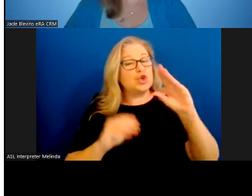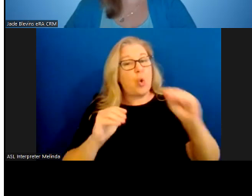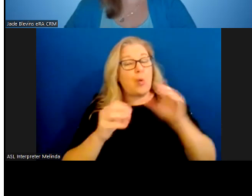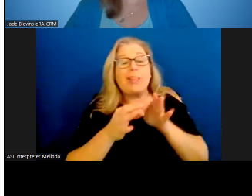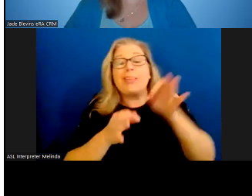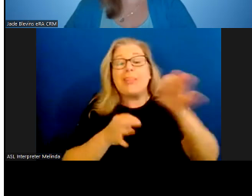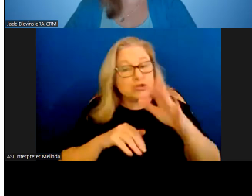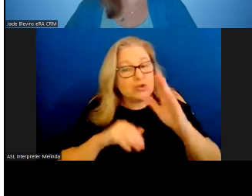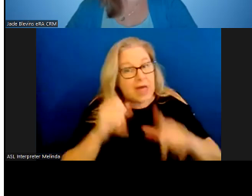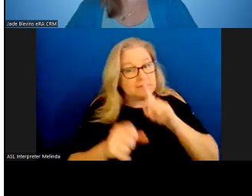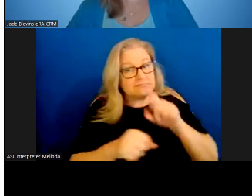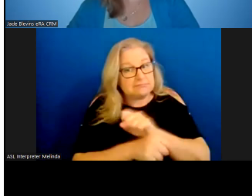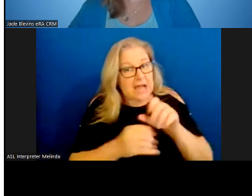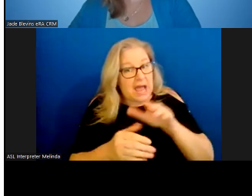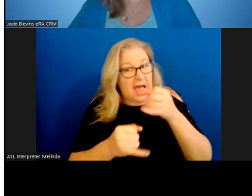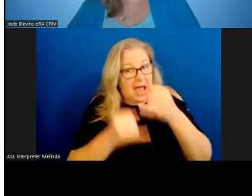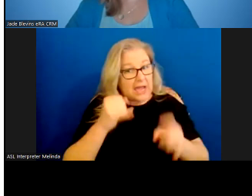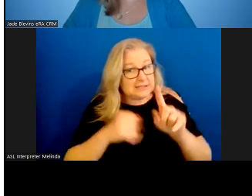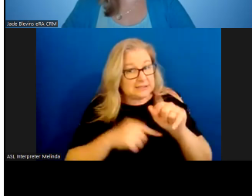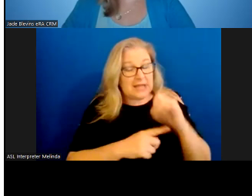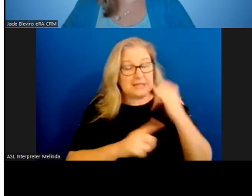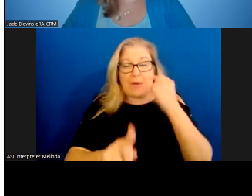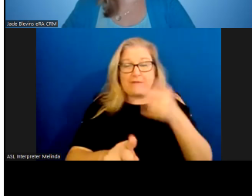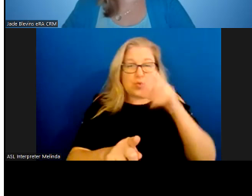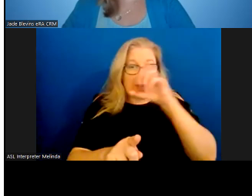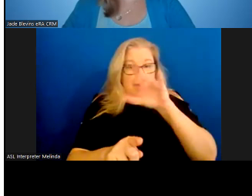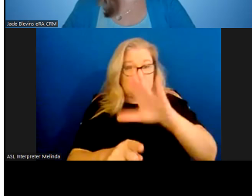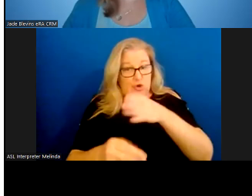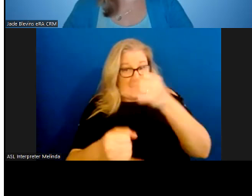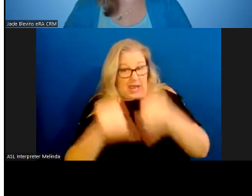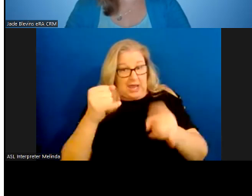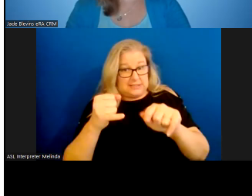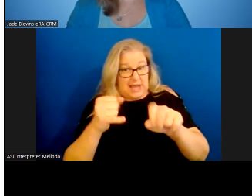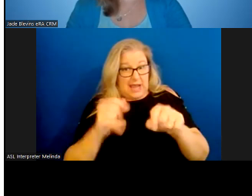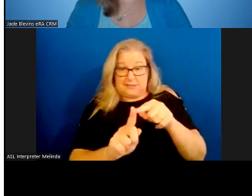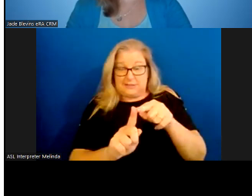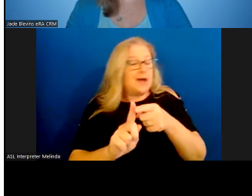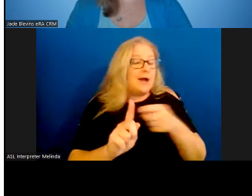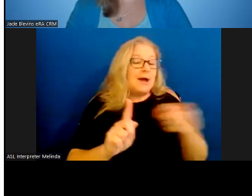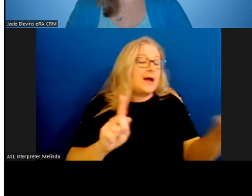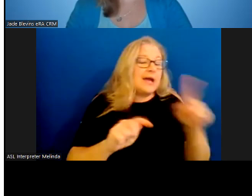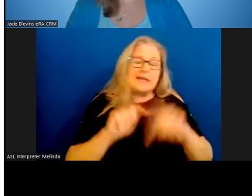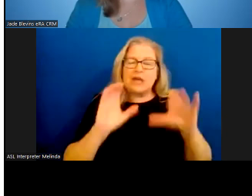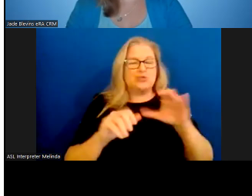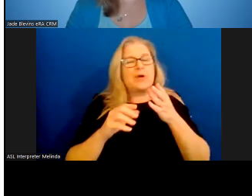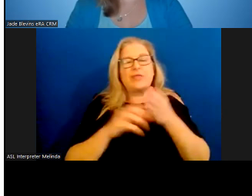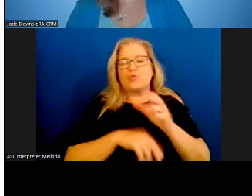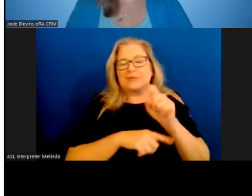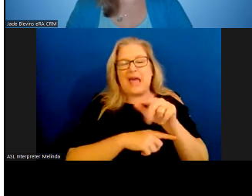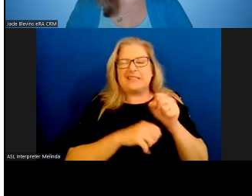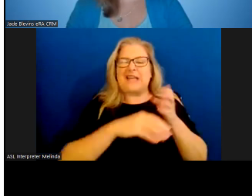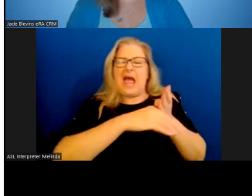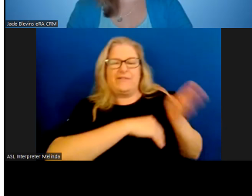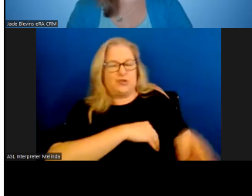you miss your project period end date, you're not going to be able to do this through status, unfortunately.